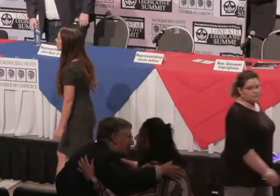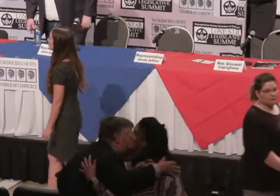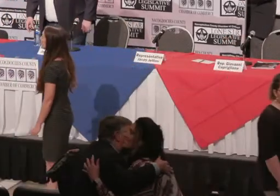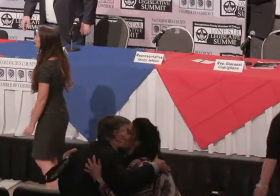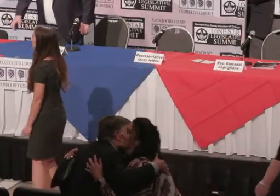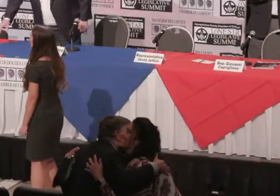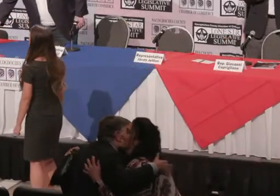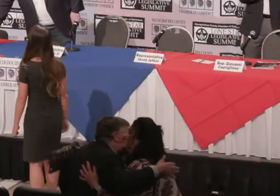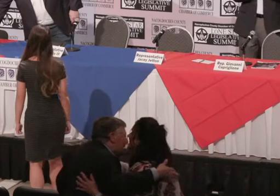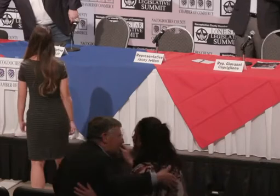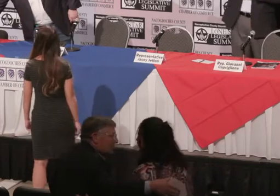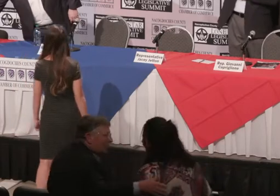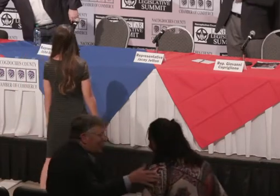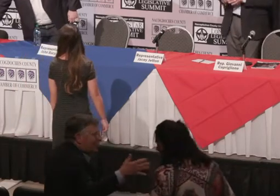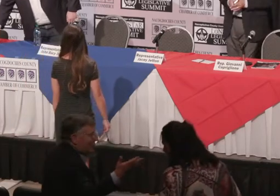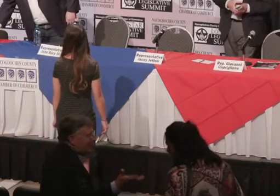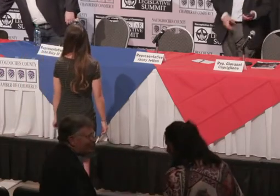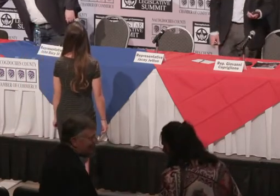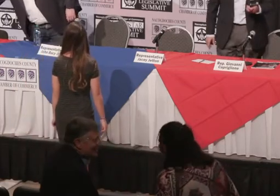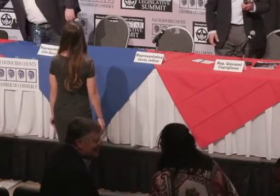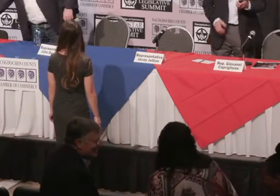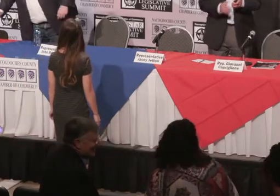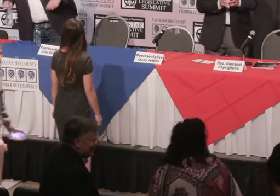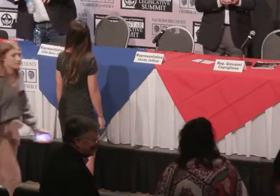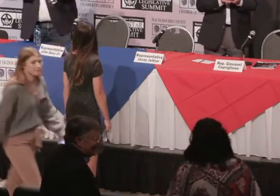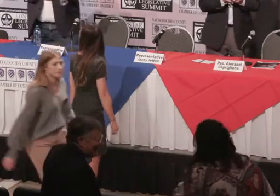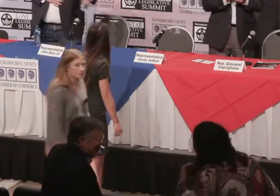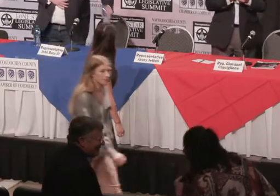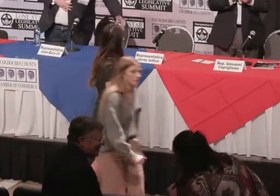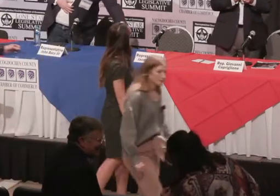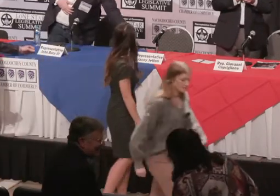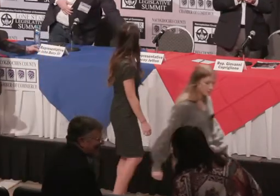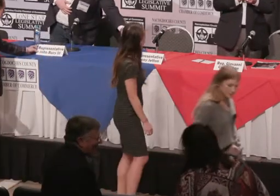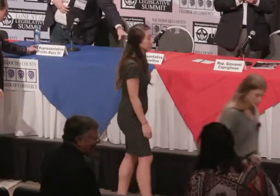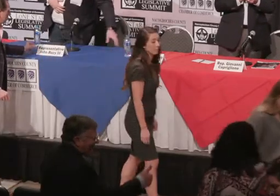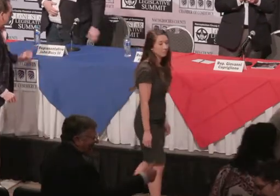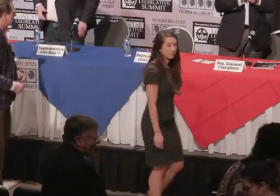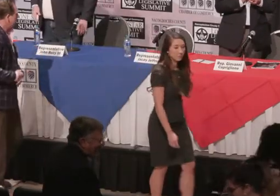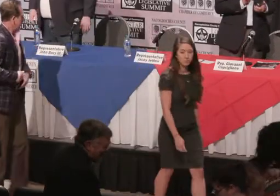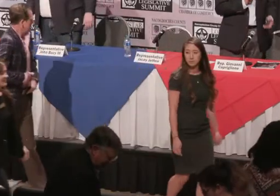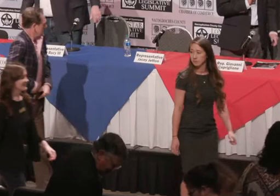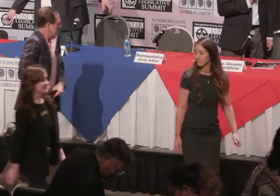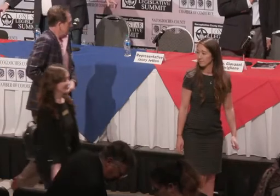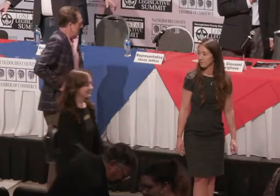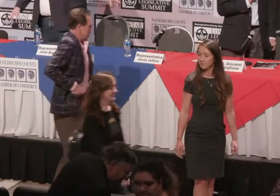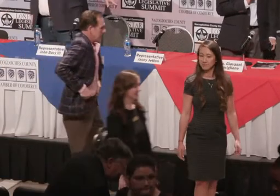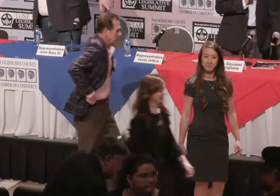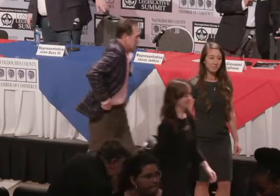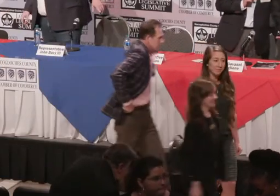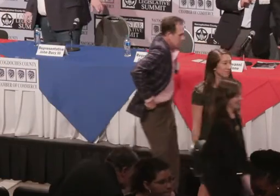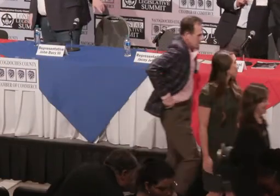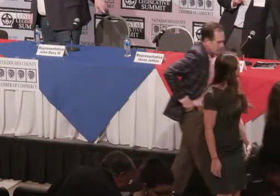some new colleagues here. Gio Capriglione just rolled in. Good to have him here with us from the greater Coppell area of Texas. Fort